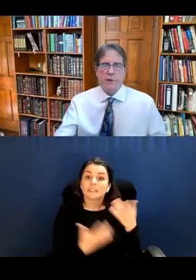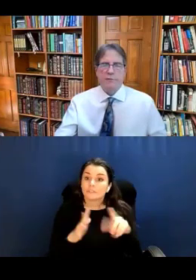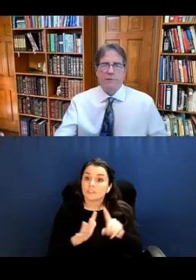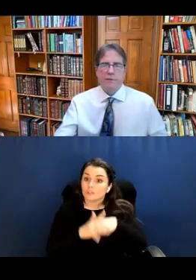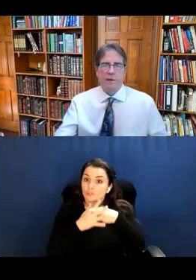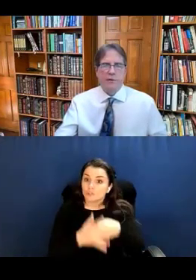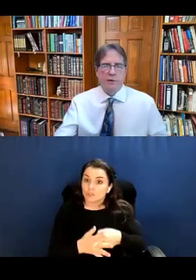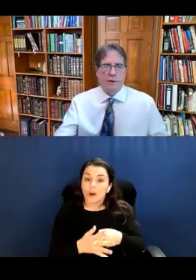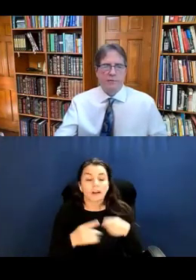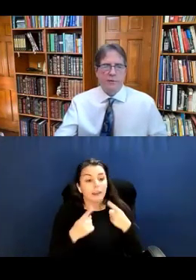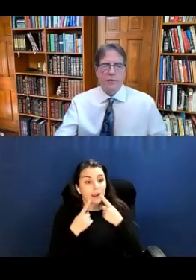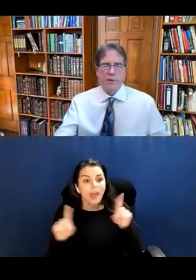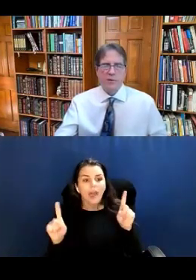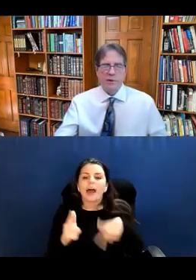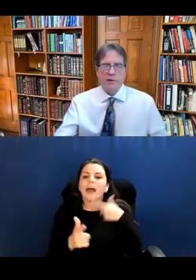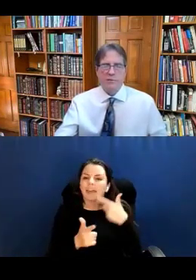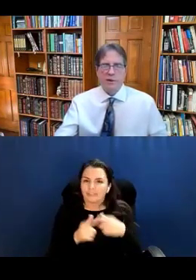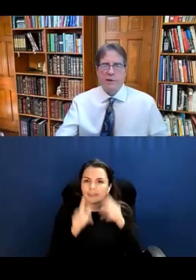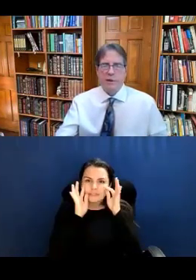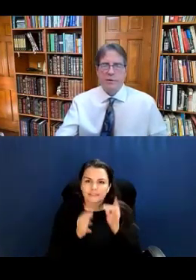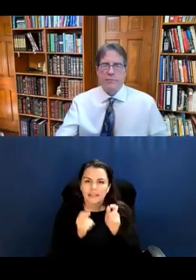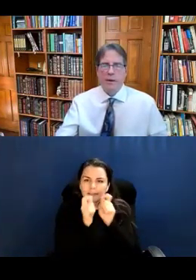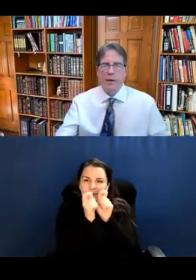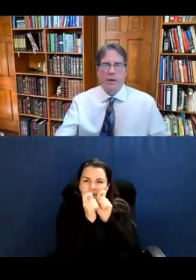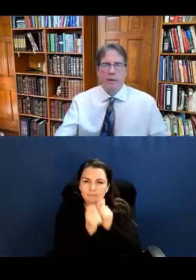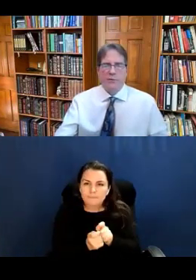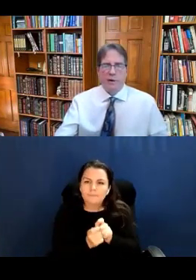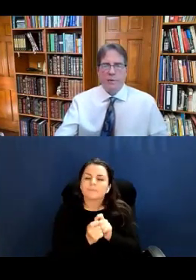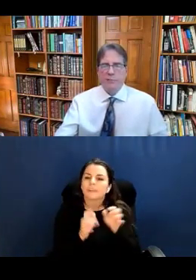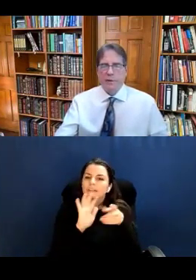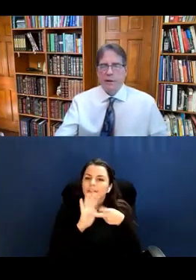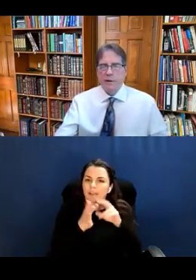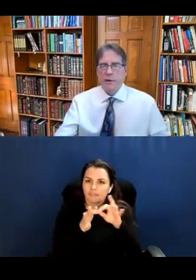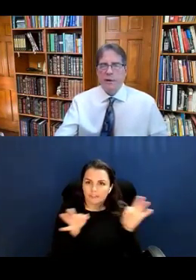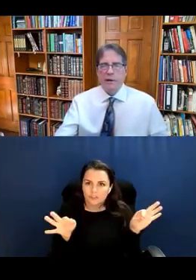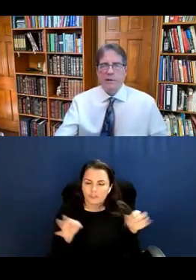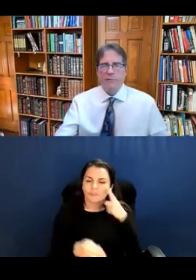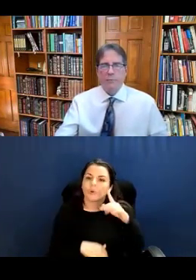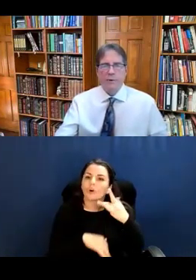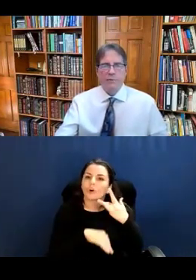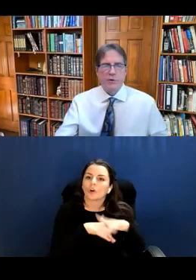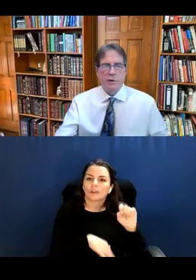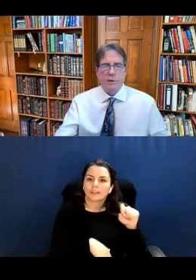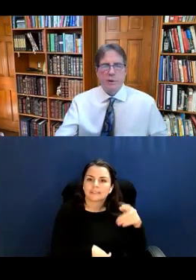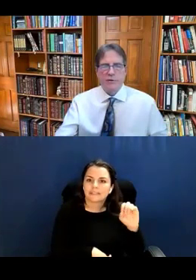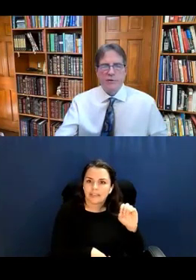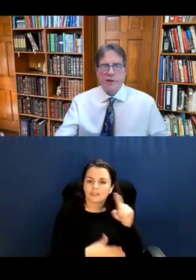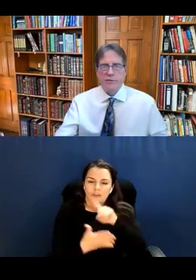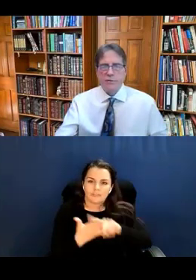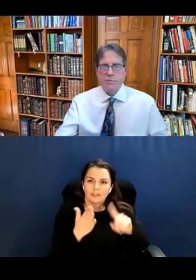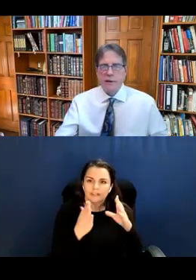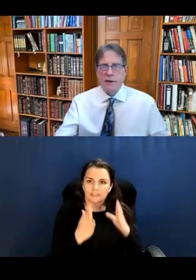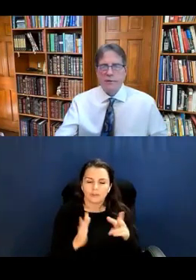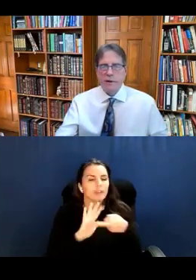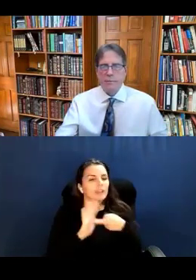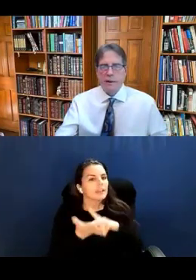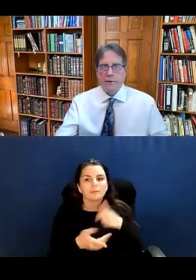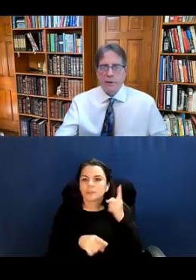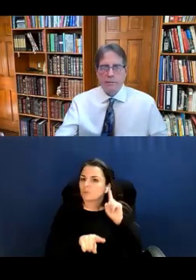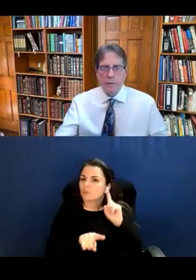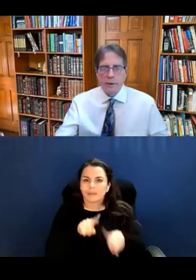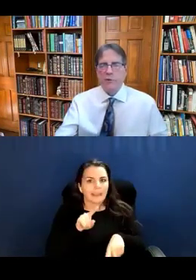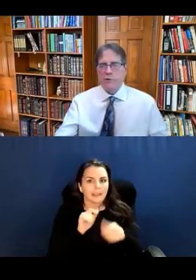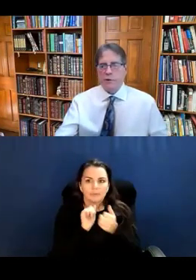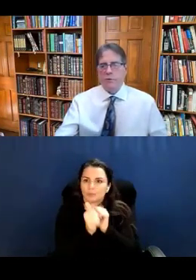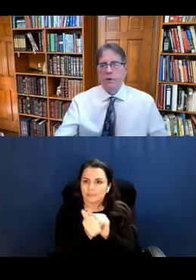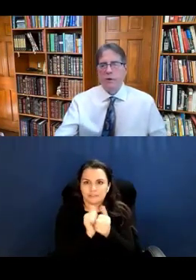more restricted definition of early stage investigator. Same kind of thing. You cannot have previously competed successfully as PI for an independent